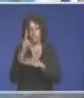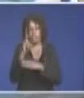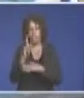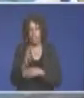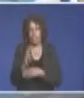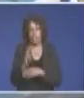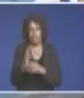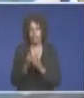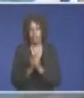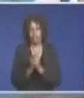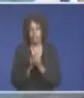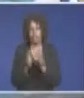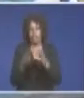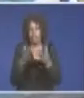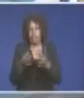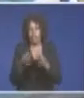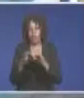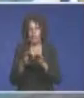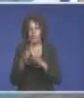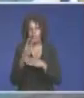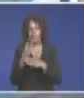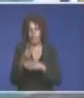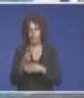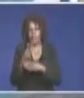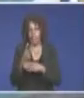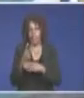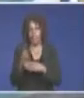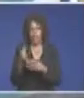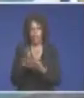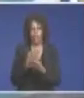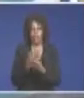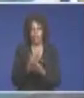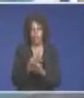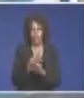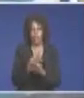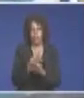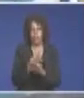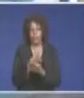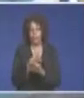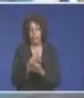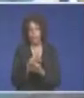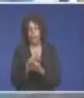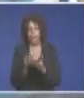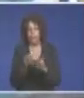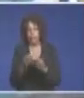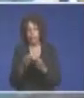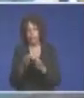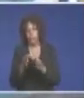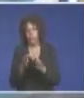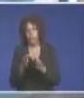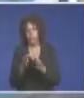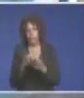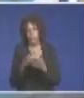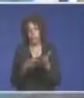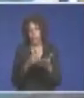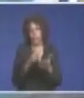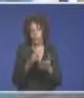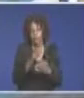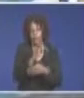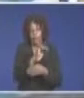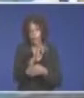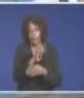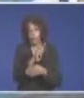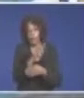needs, but more importantly to see the economy and the buoyancy of the economy from Barry